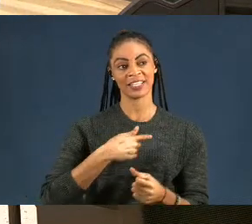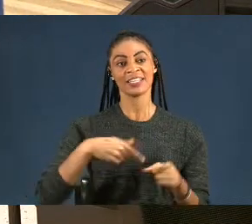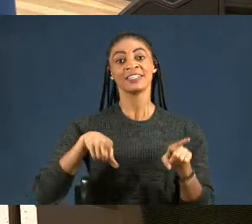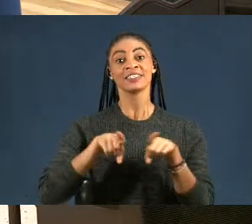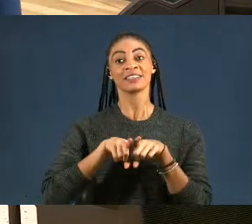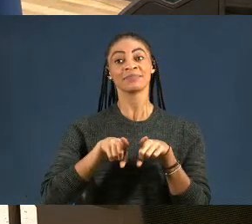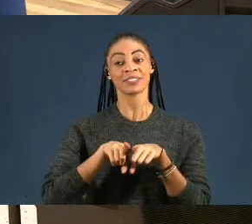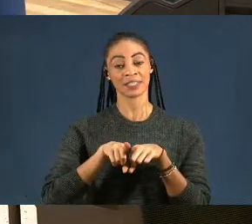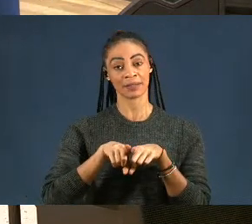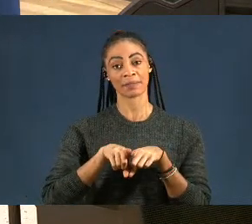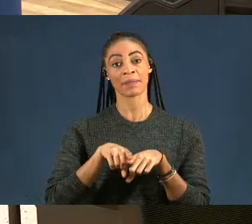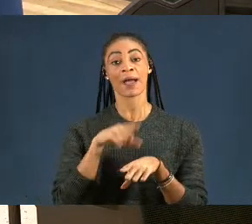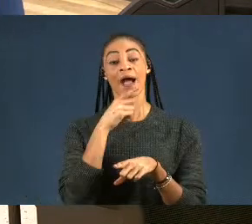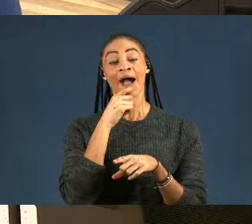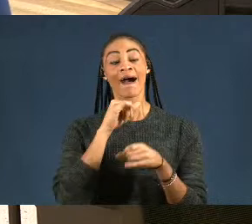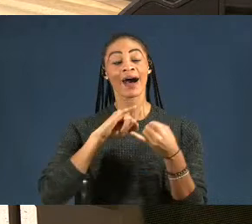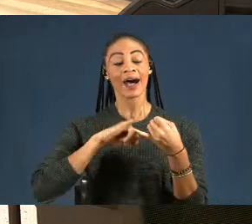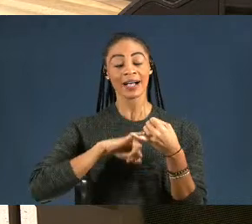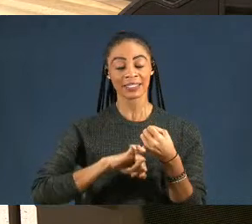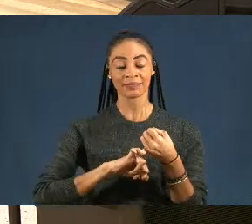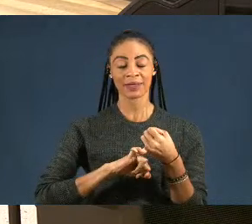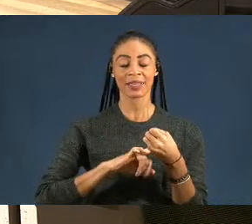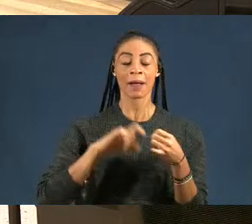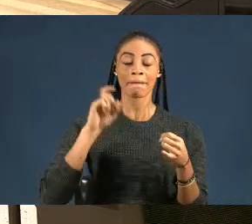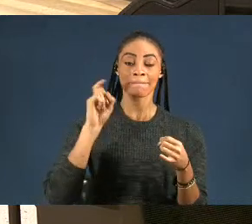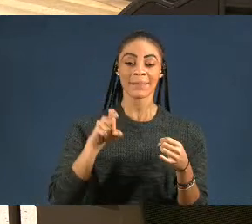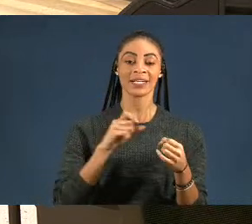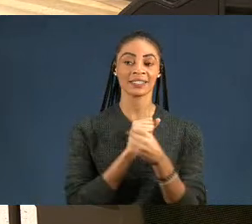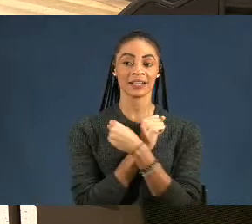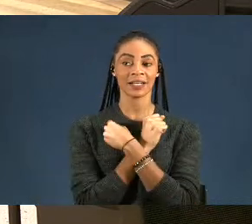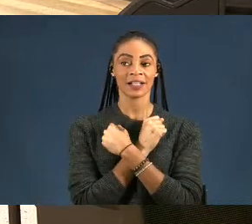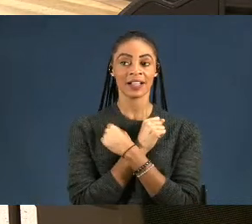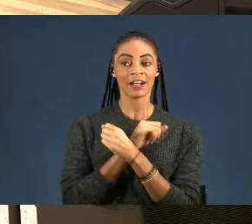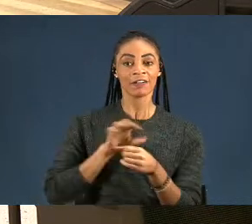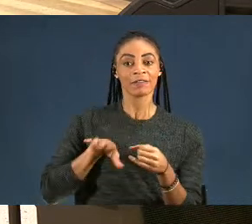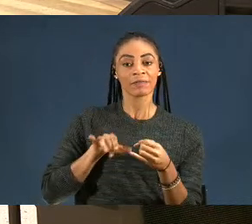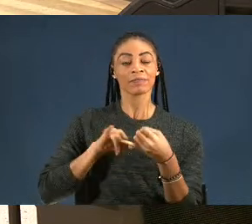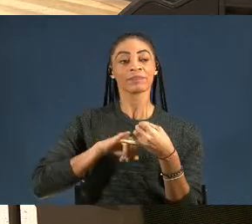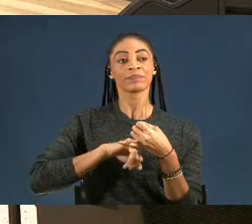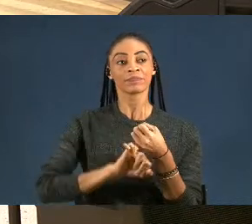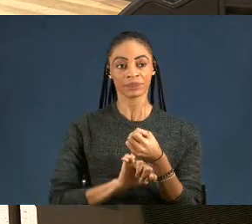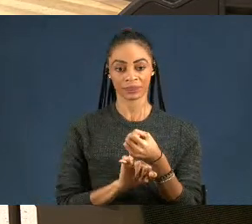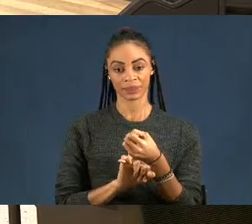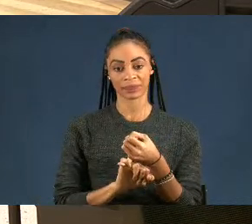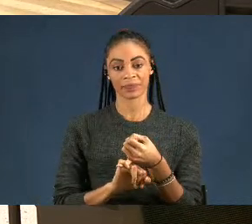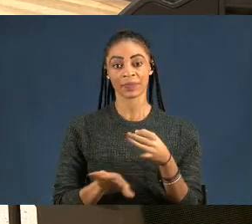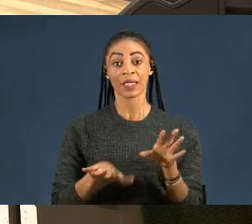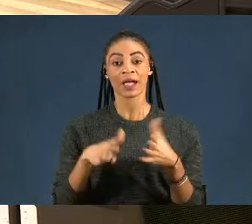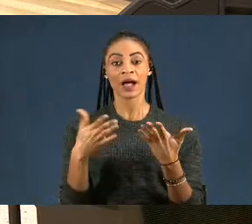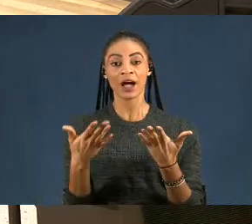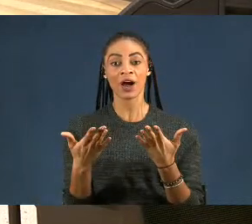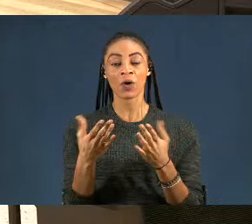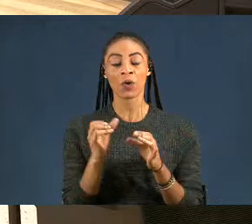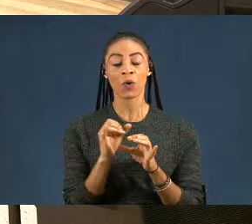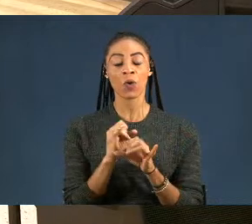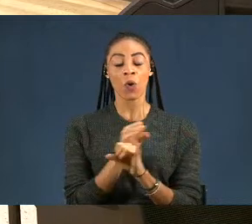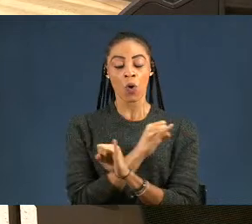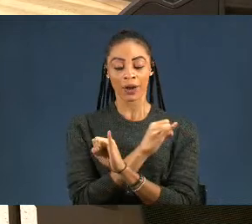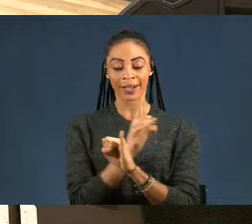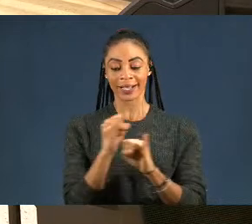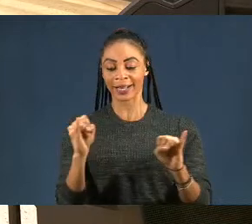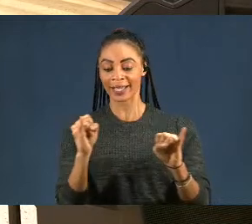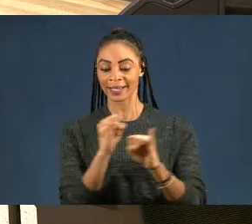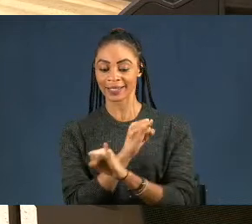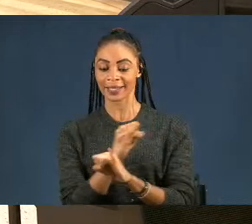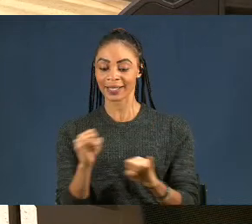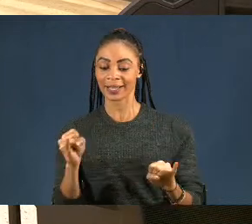by extension, his family. How did Christ love the church? Washed her. Cleansed her. Washed her. When is the